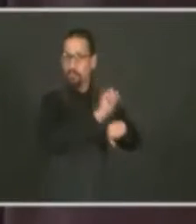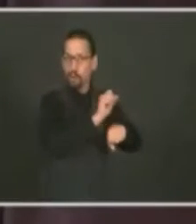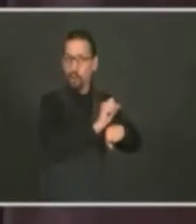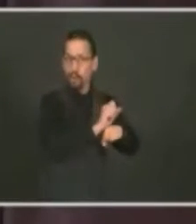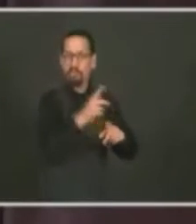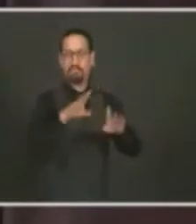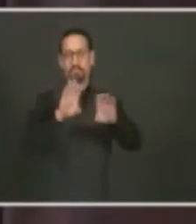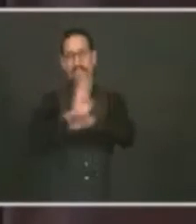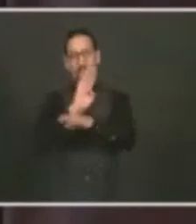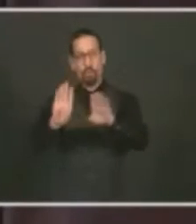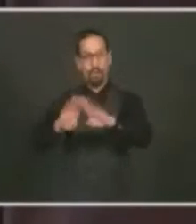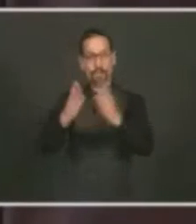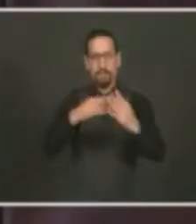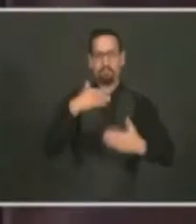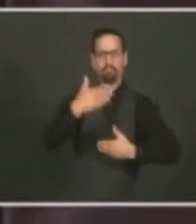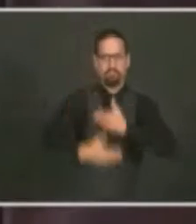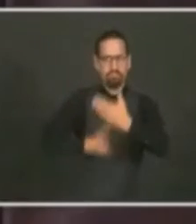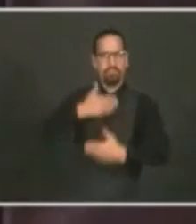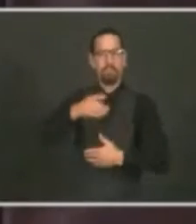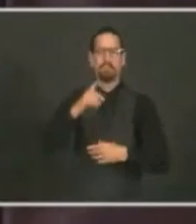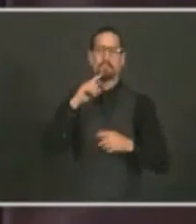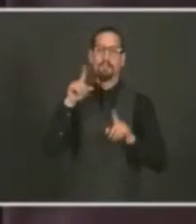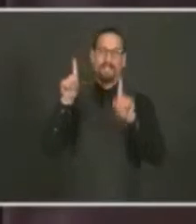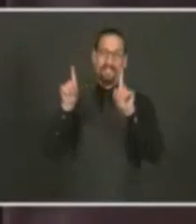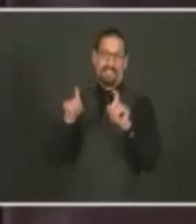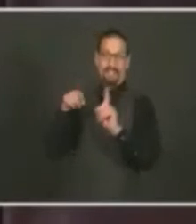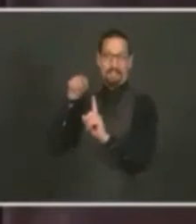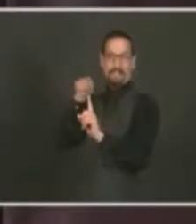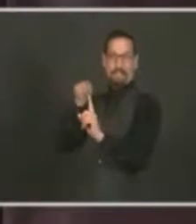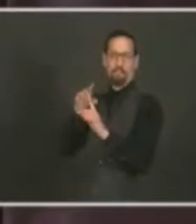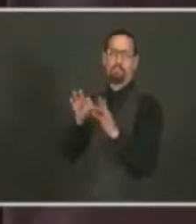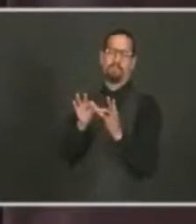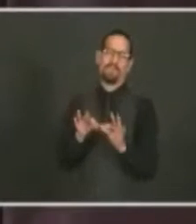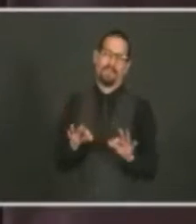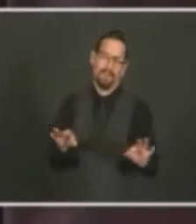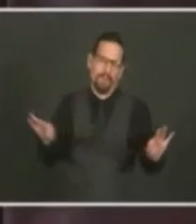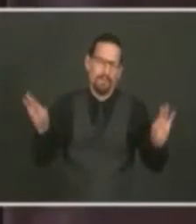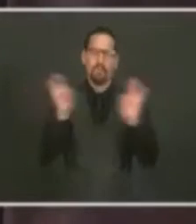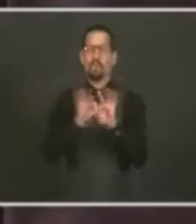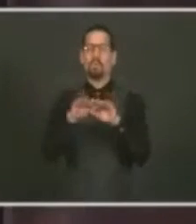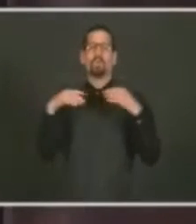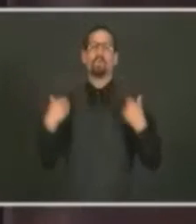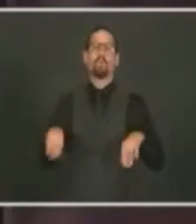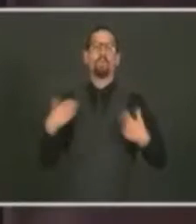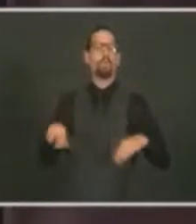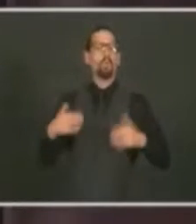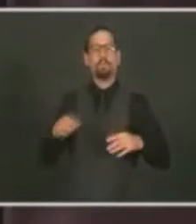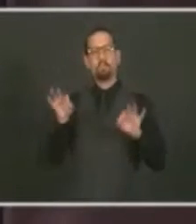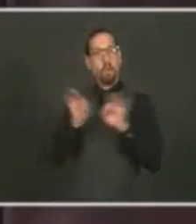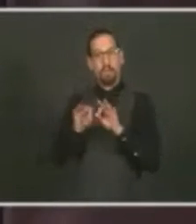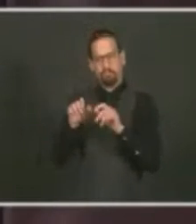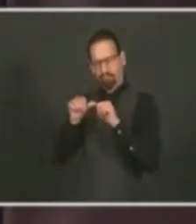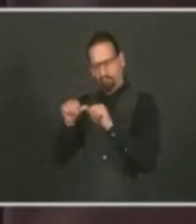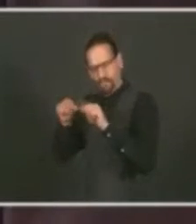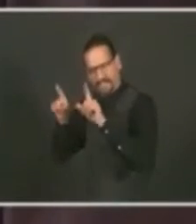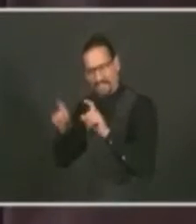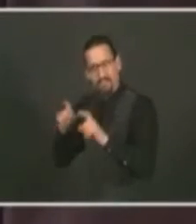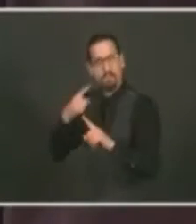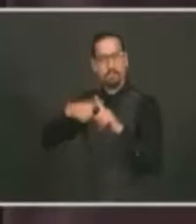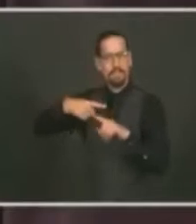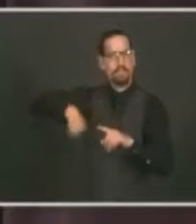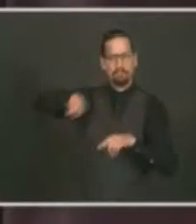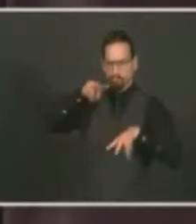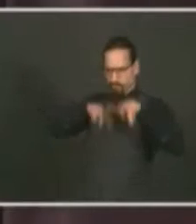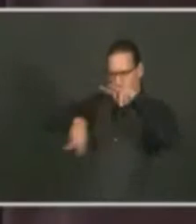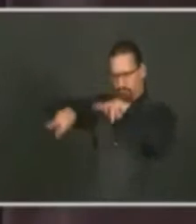virus and allowing us to live our lives. So I want to encourage you all to continue to get tested, and I want to thank everybody who's been